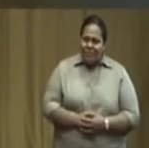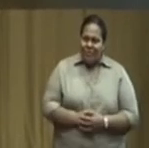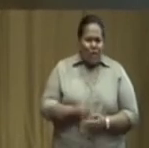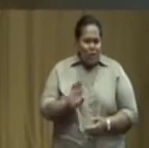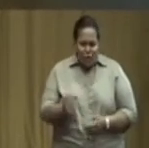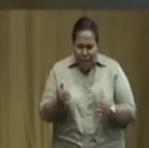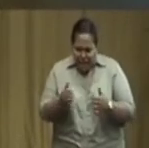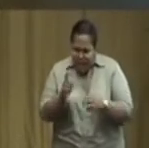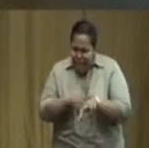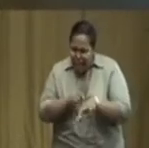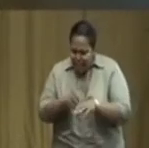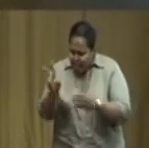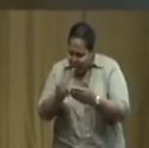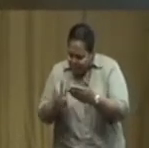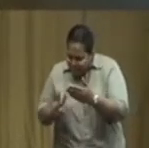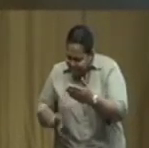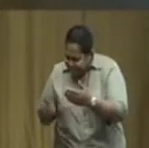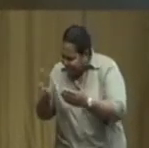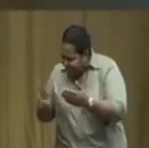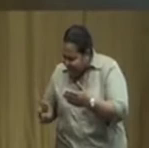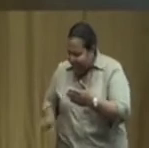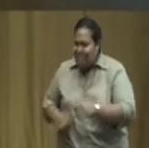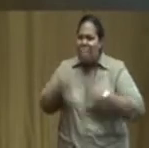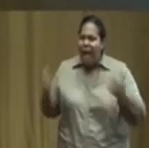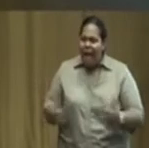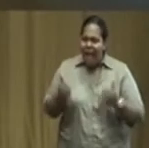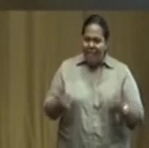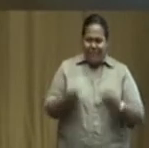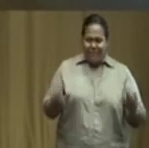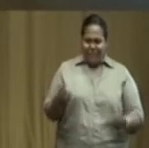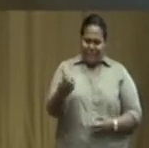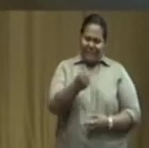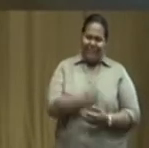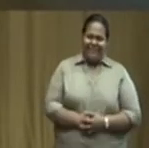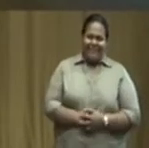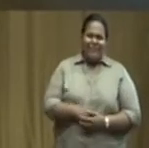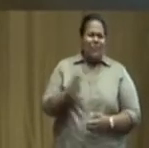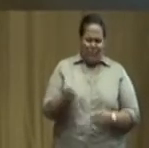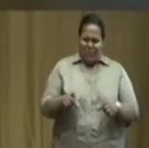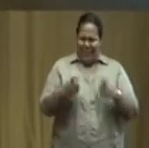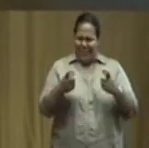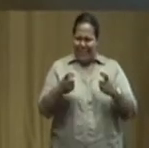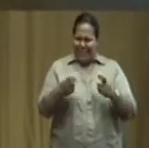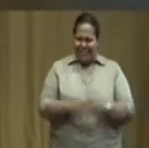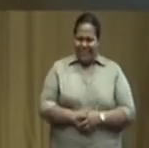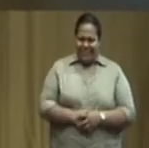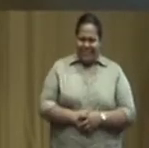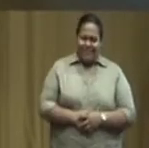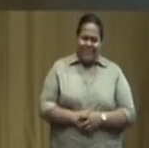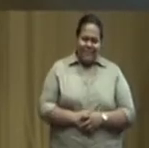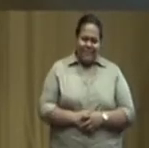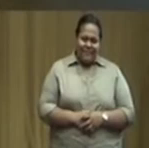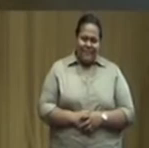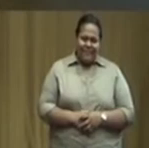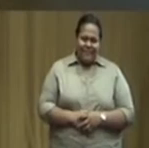time to properly filter and sort through this material before we begin integrating it into our courses. And that may be similar